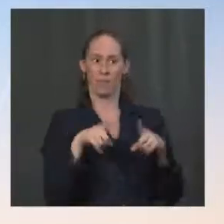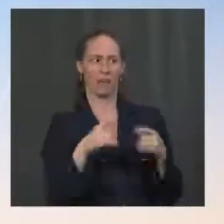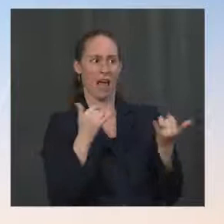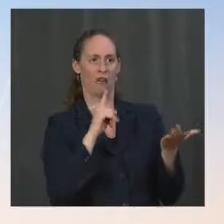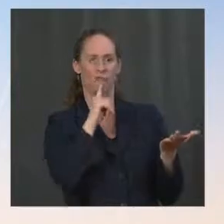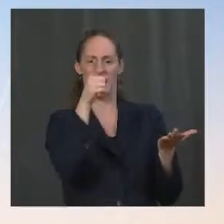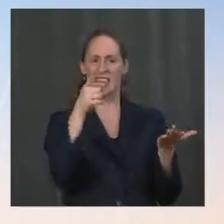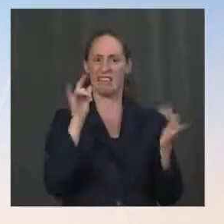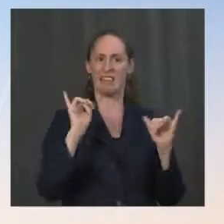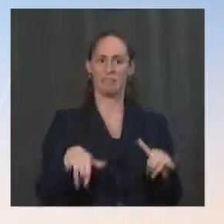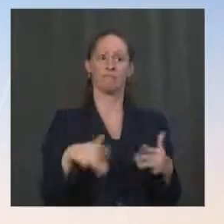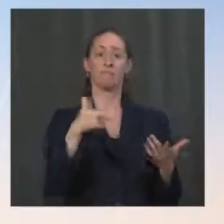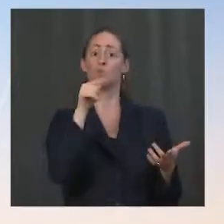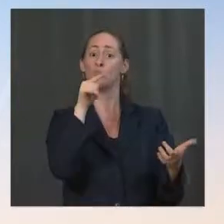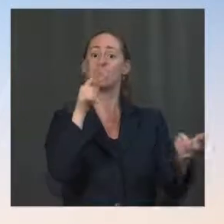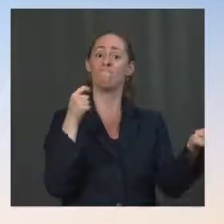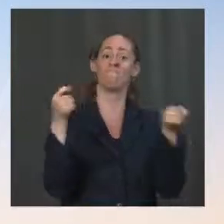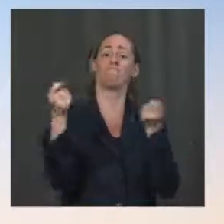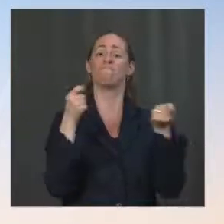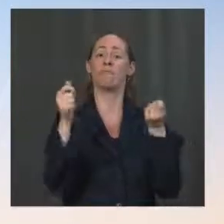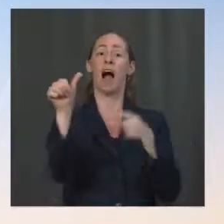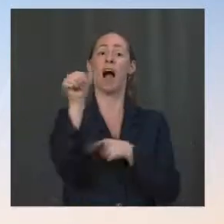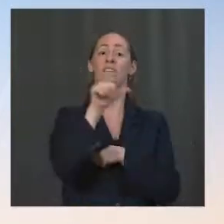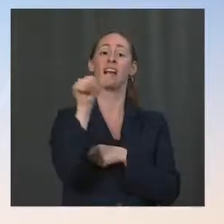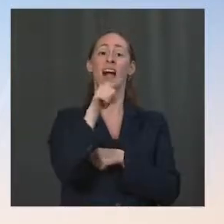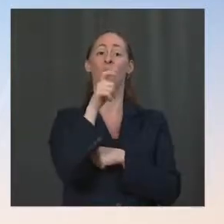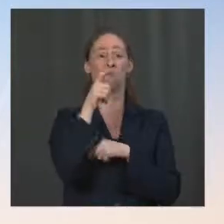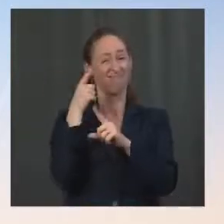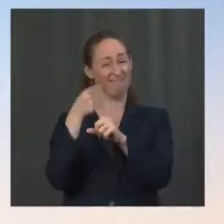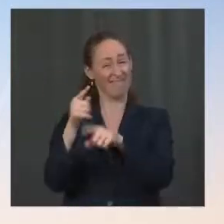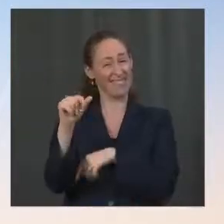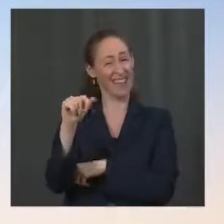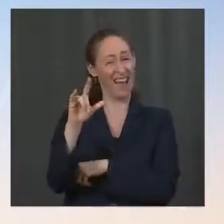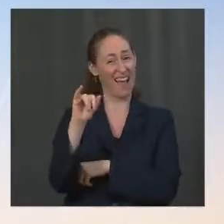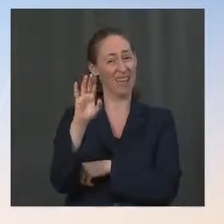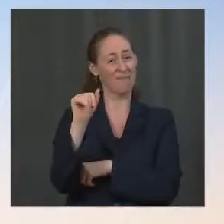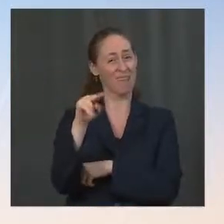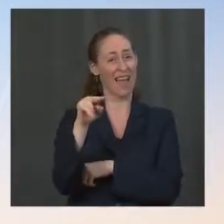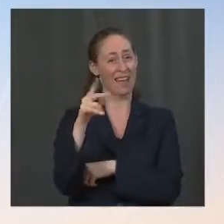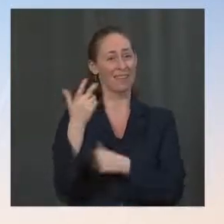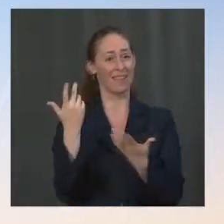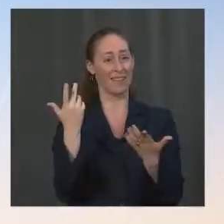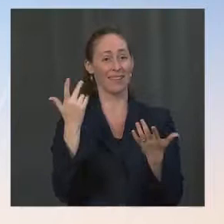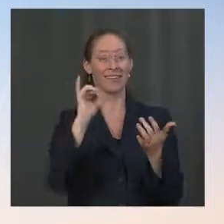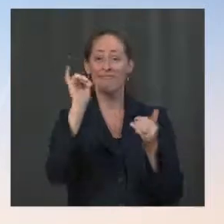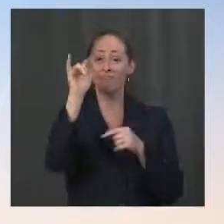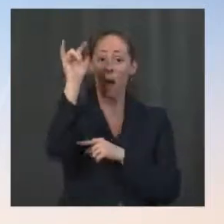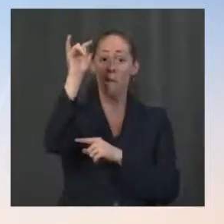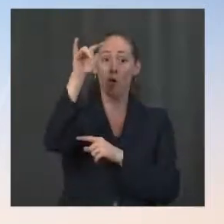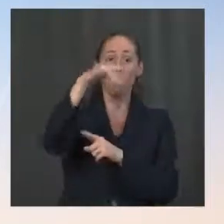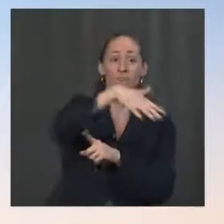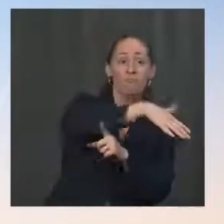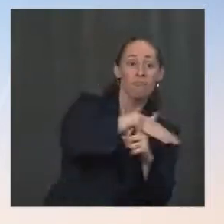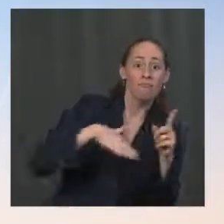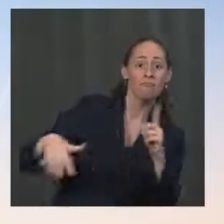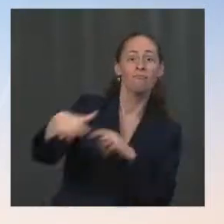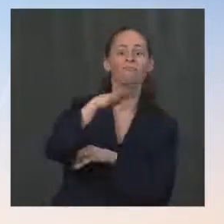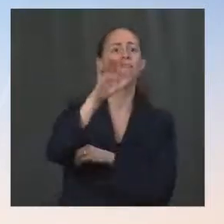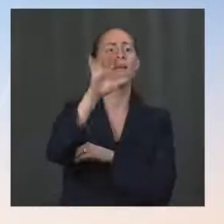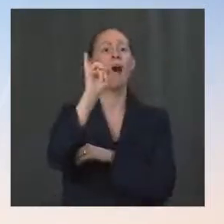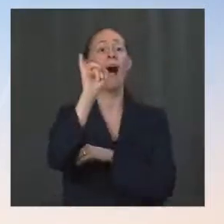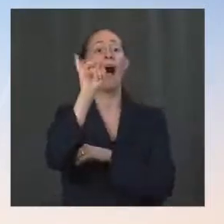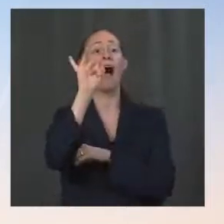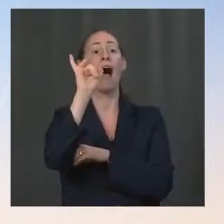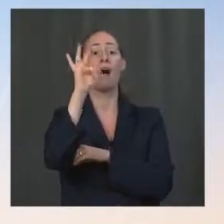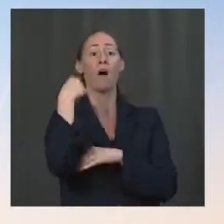of Afghanistan, including the area surrounding the perimeter of the airport. So by necessity, that is our option to coordinate with, to